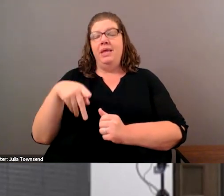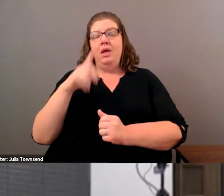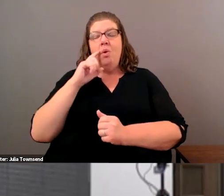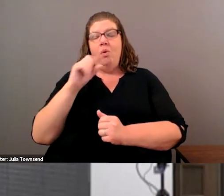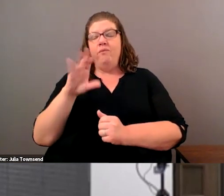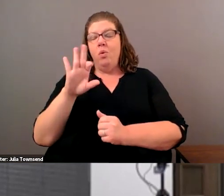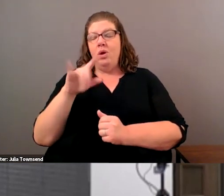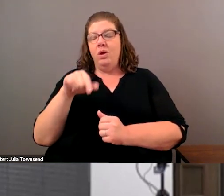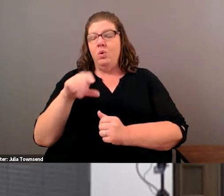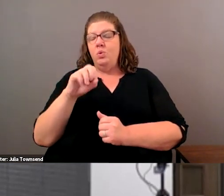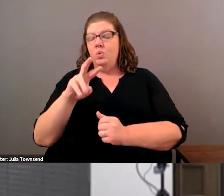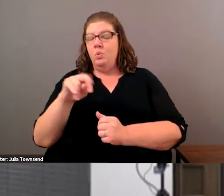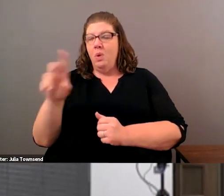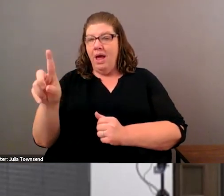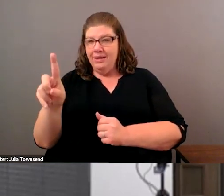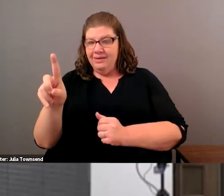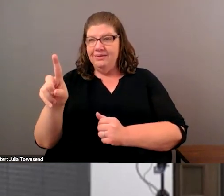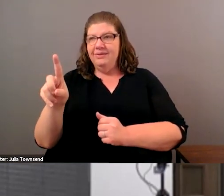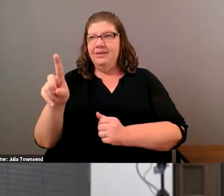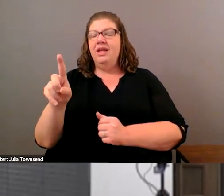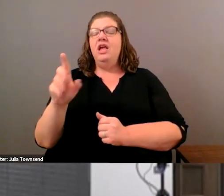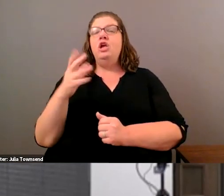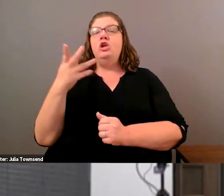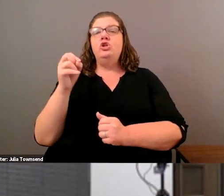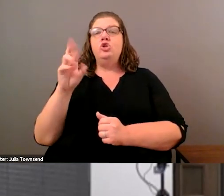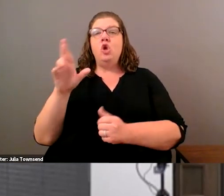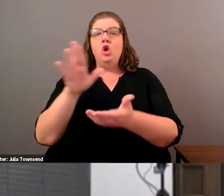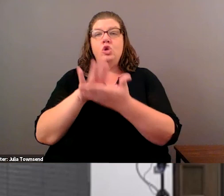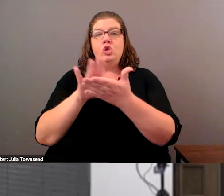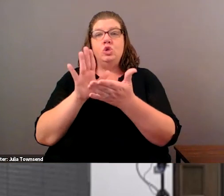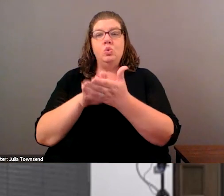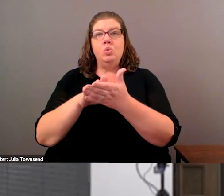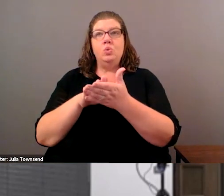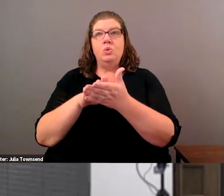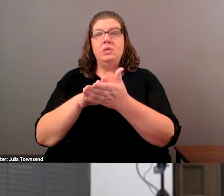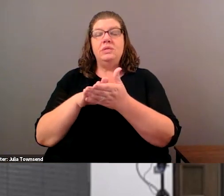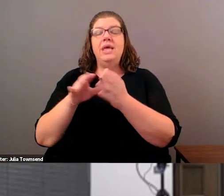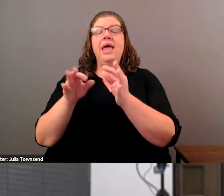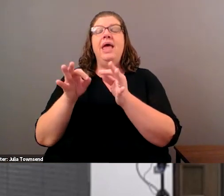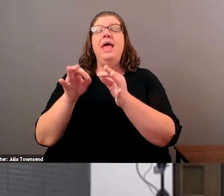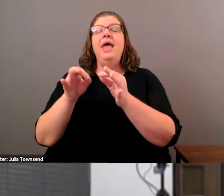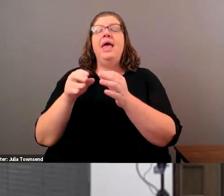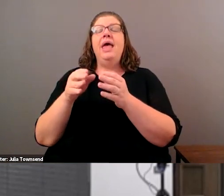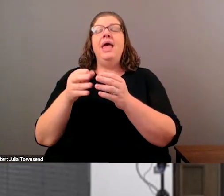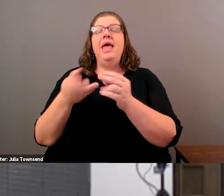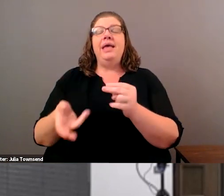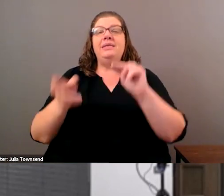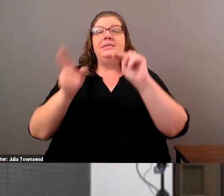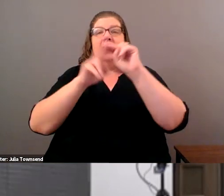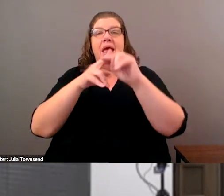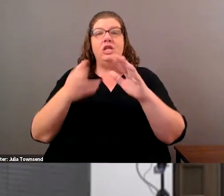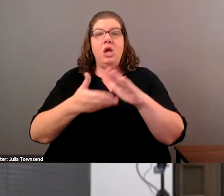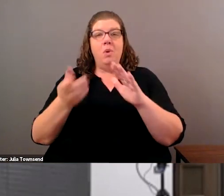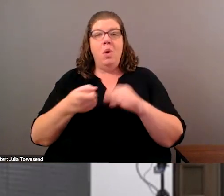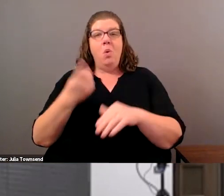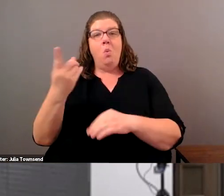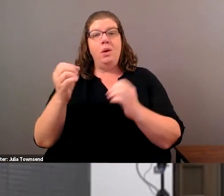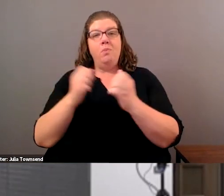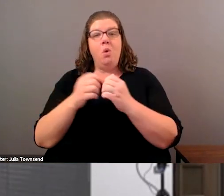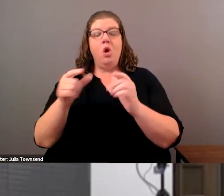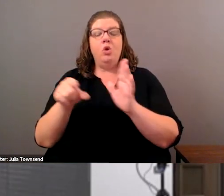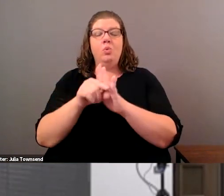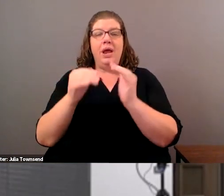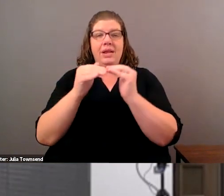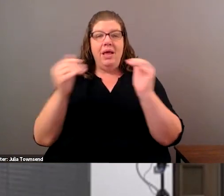0420.41, if a charter school expands operation 1 or more grade levels, the charter is required to make a material revision to